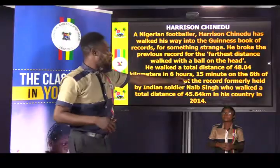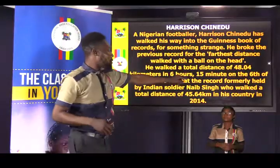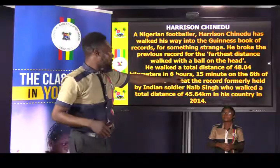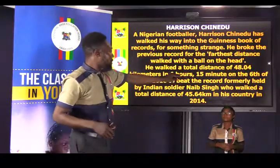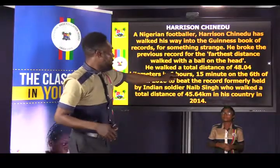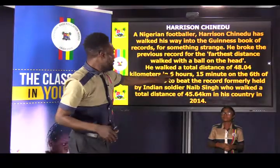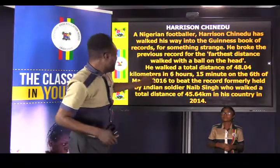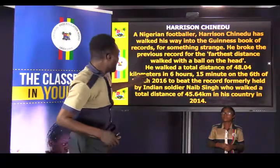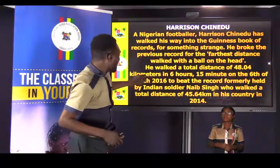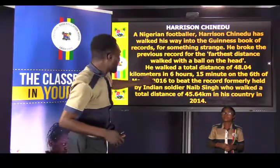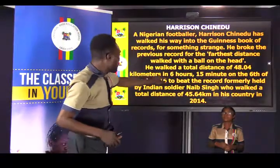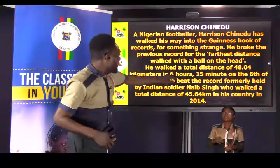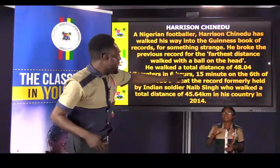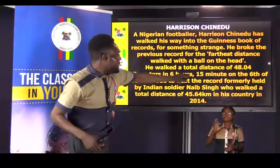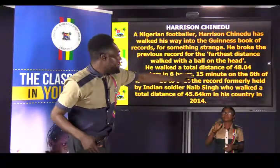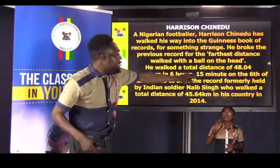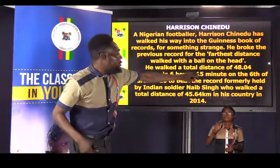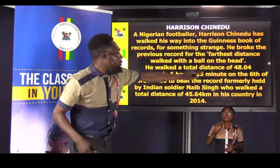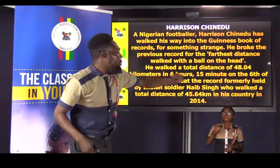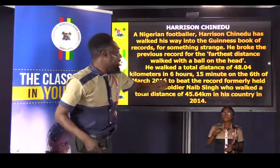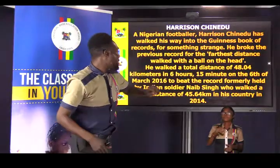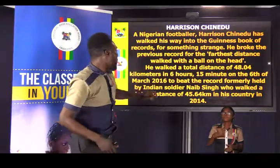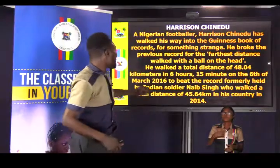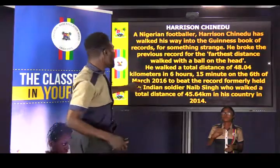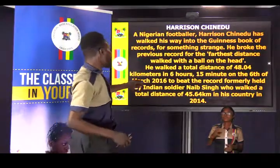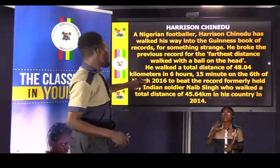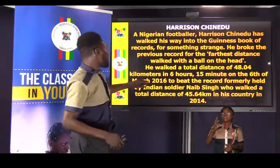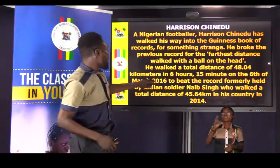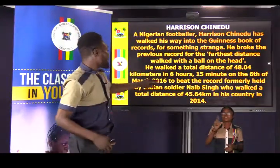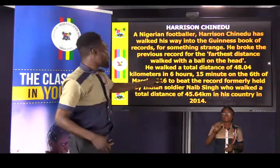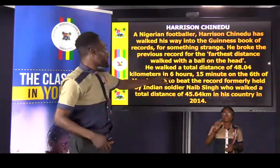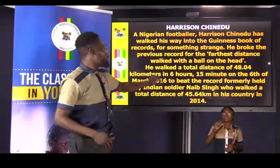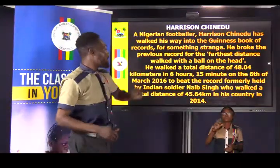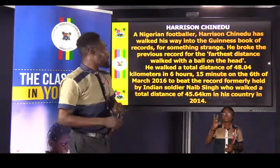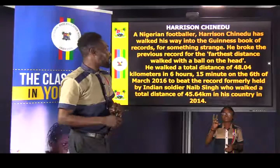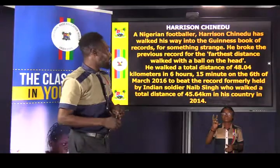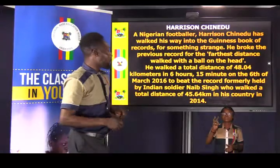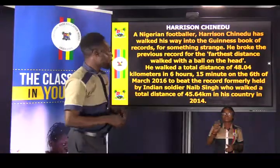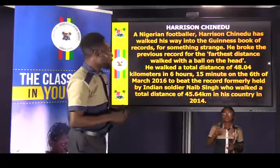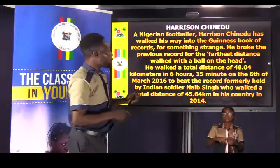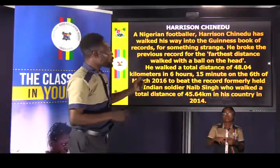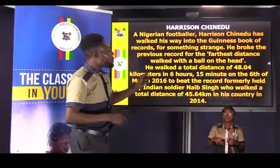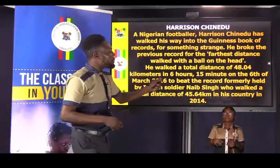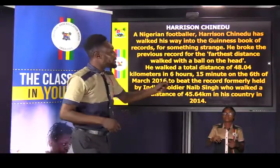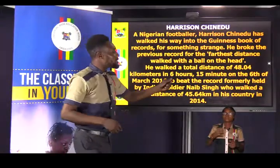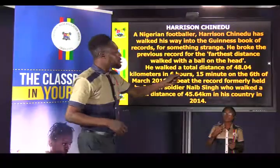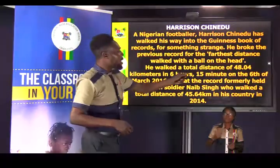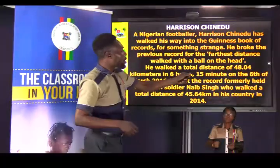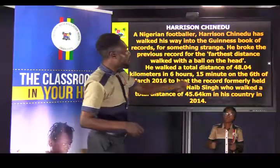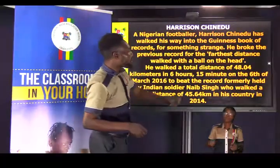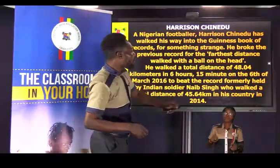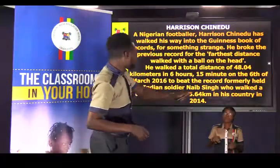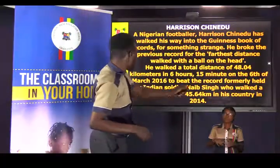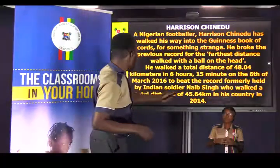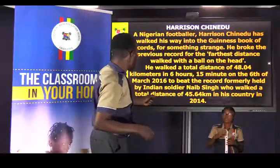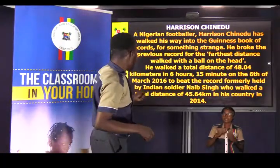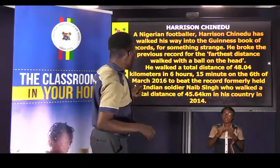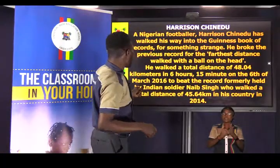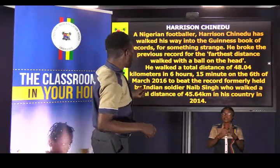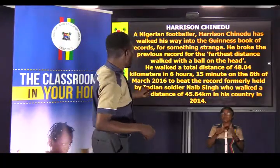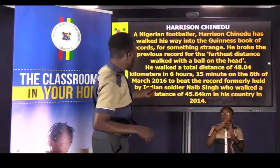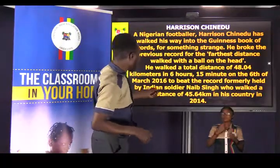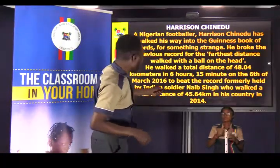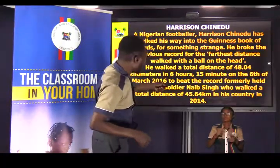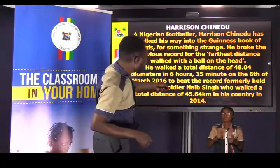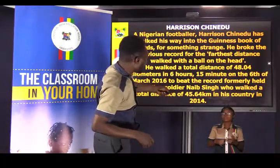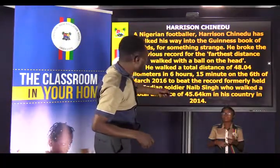the record. Kilometer in 6 hours 15 minutes on the 6th March 2016 to beat the record of formerly